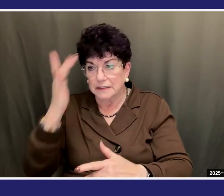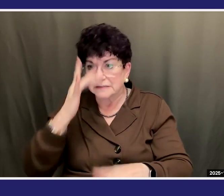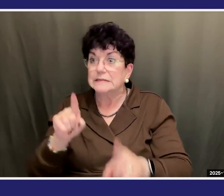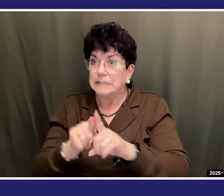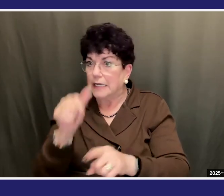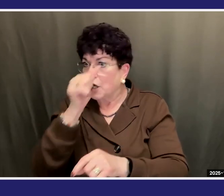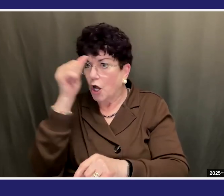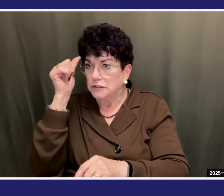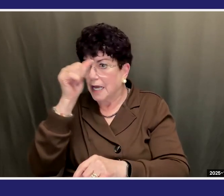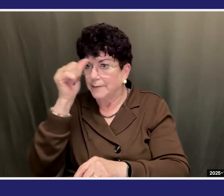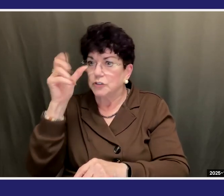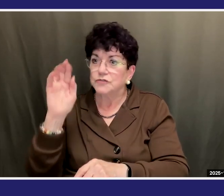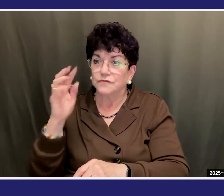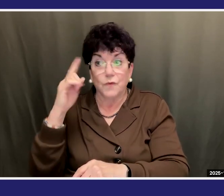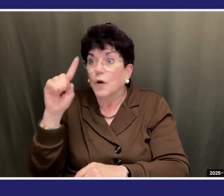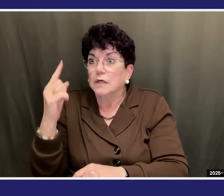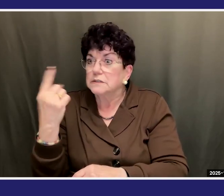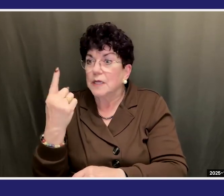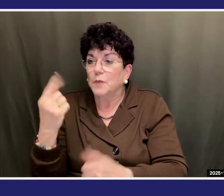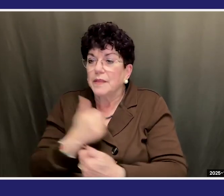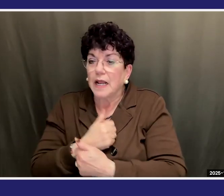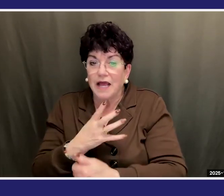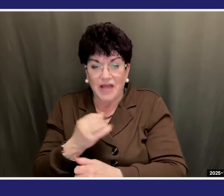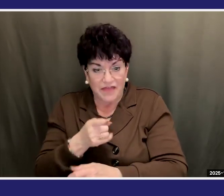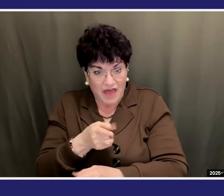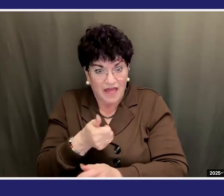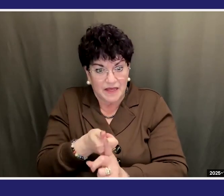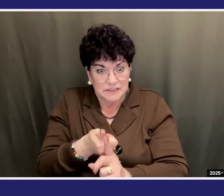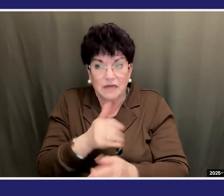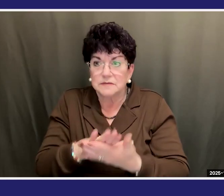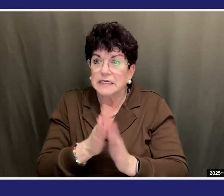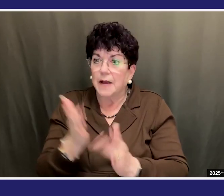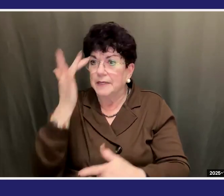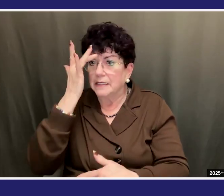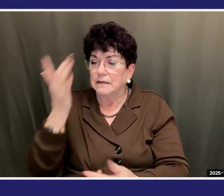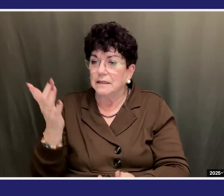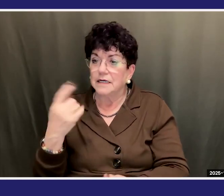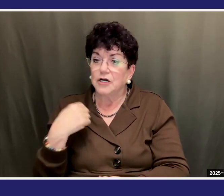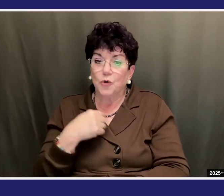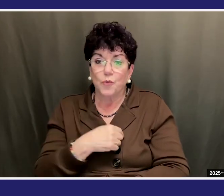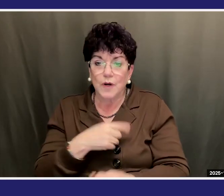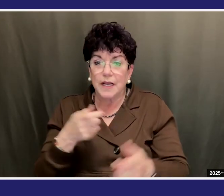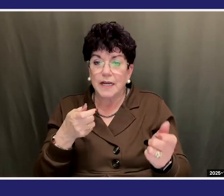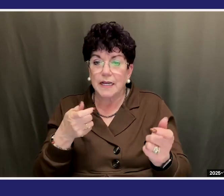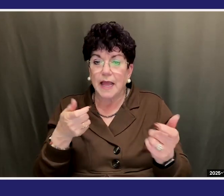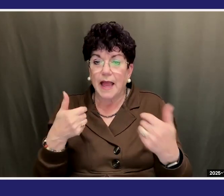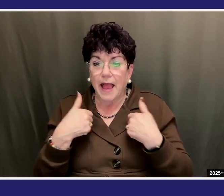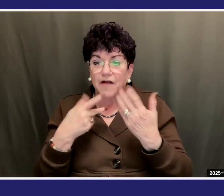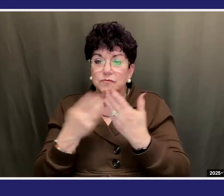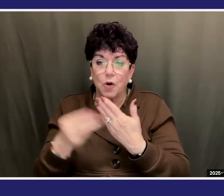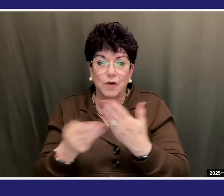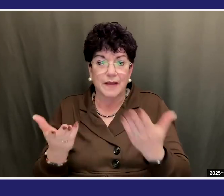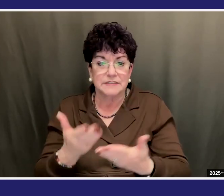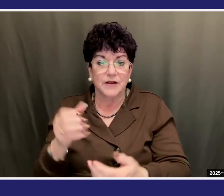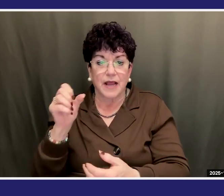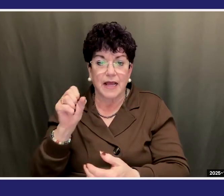Alzheimer's, for somebody that they love, and they're themselves becoming ill. And we run programs at Southern Caregiver